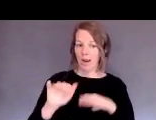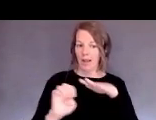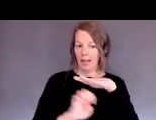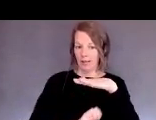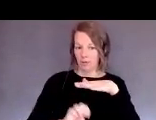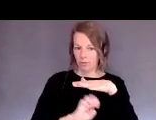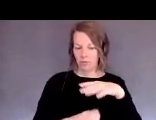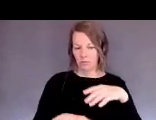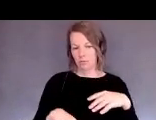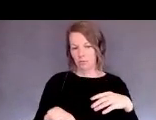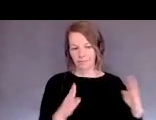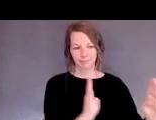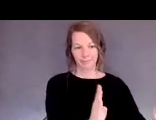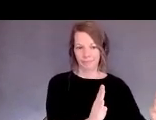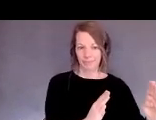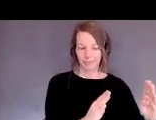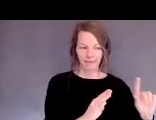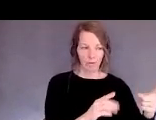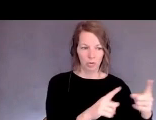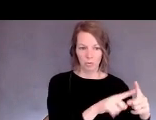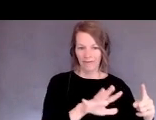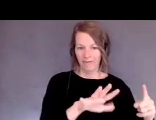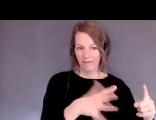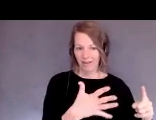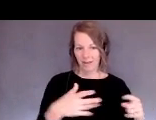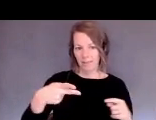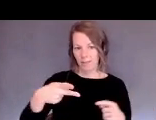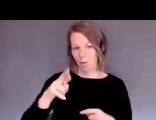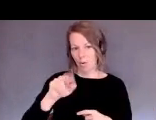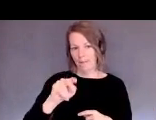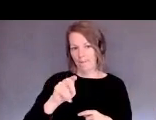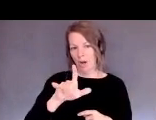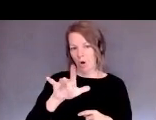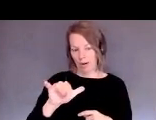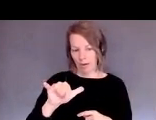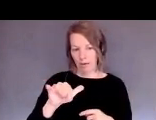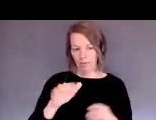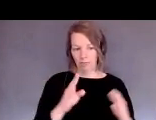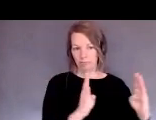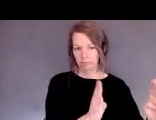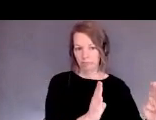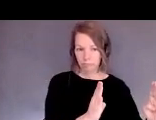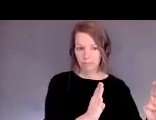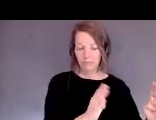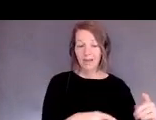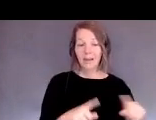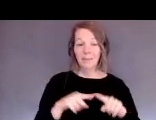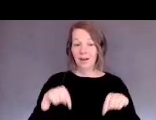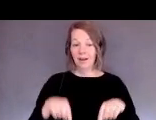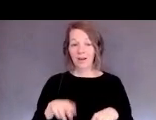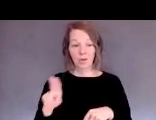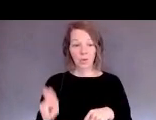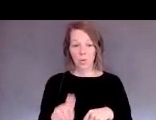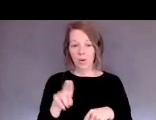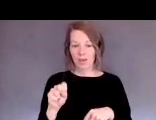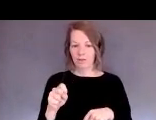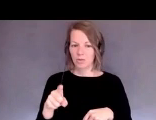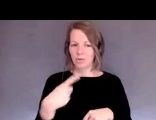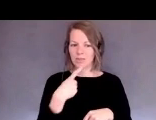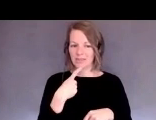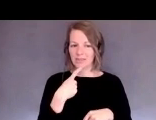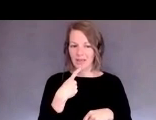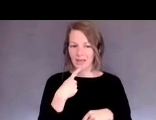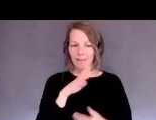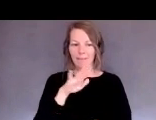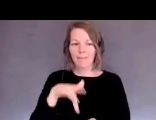years of education, so sort of the things that happen between 6 and 11 years. And in the States, you speak about elementary